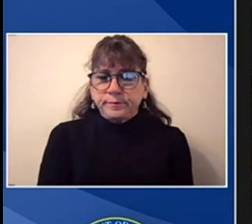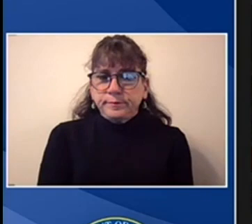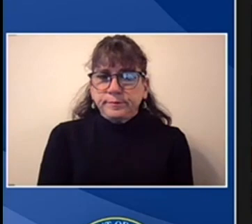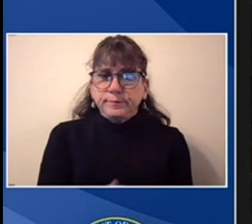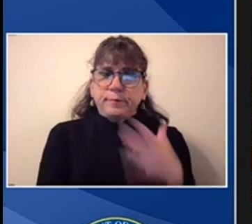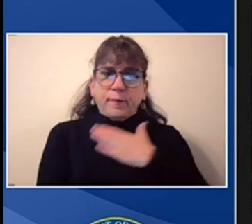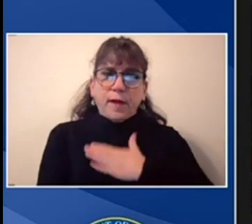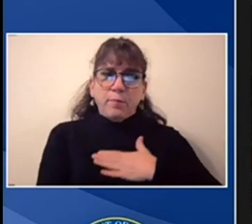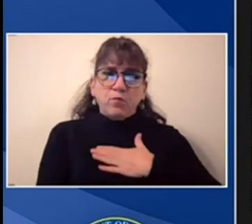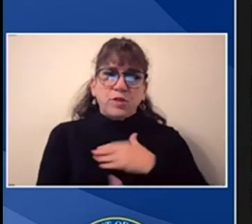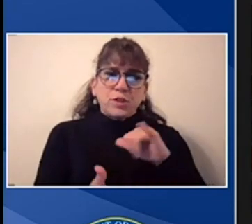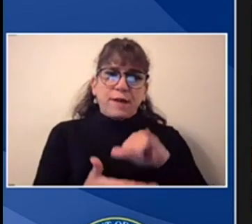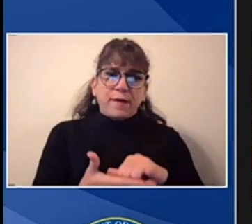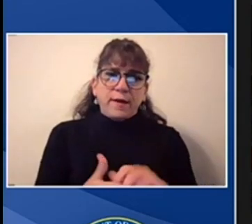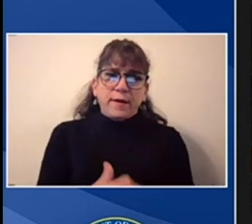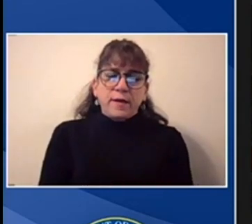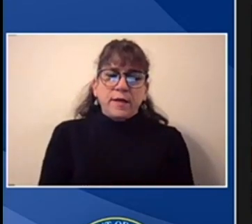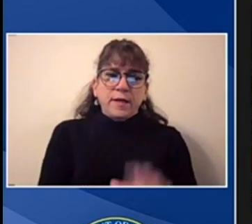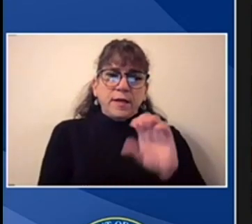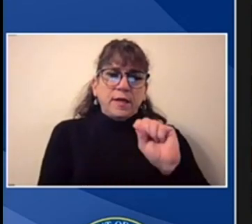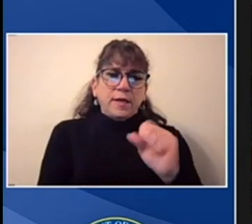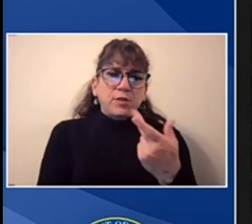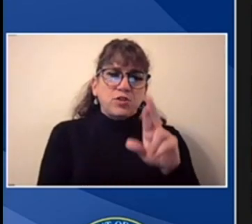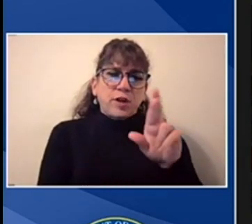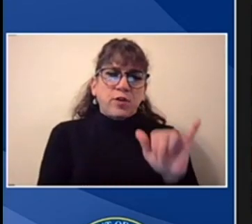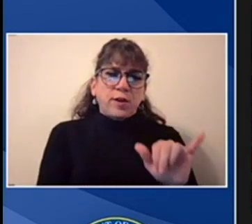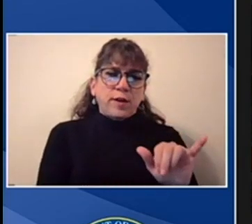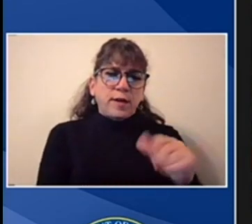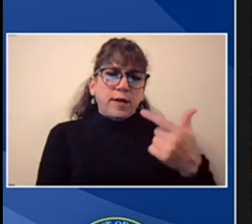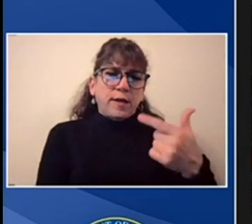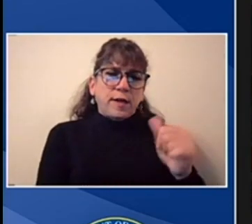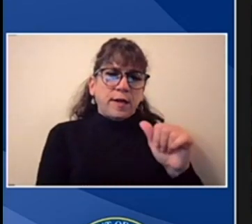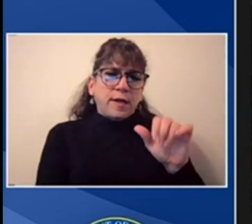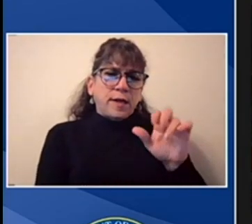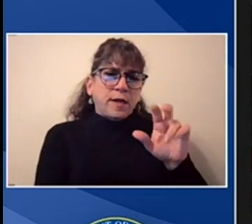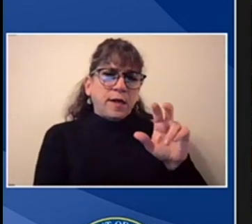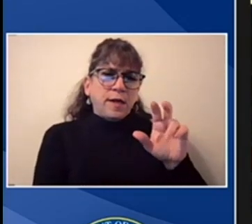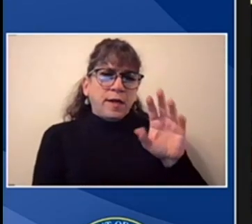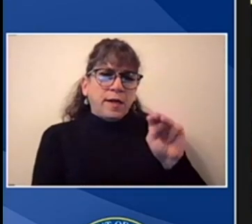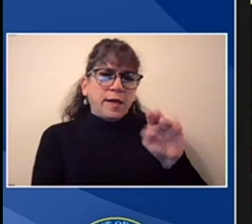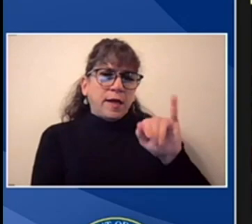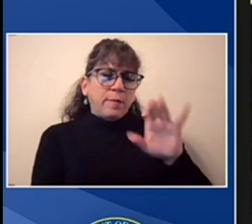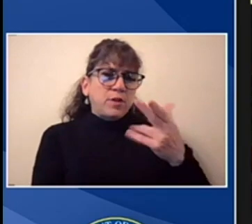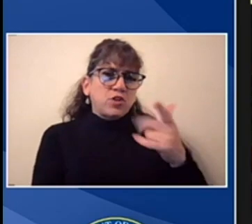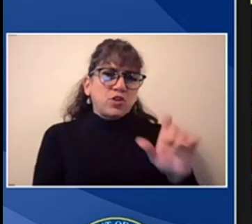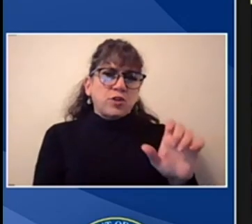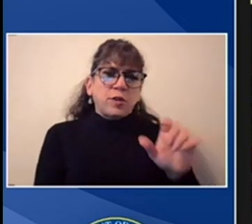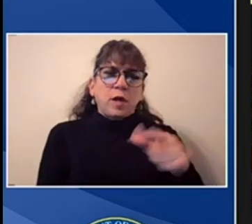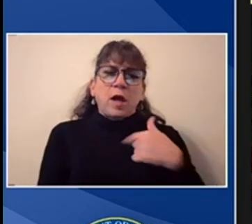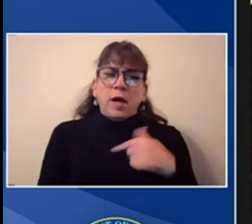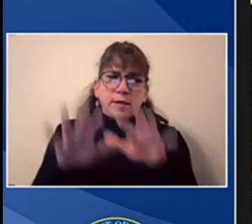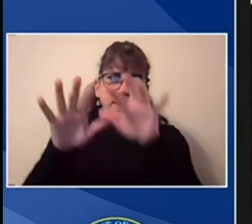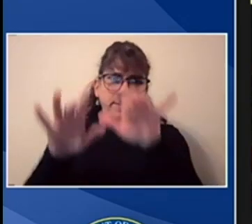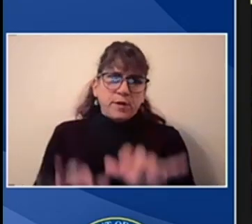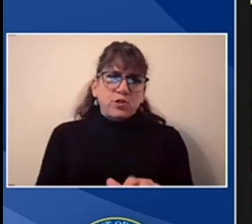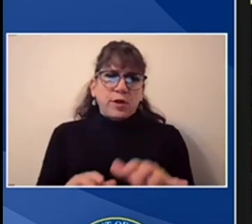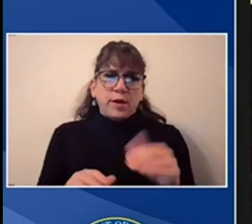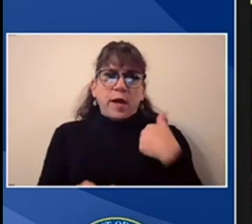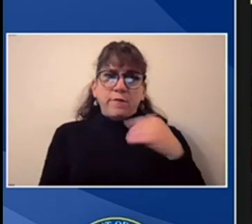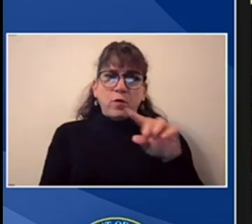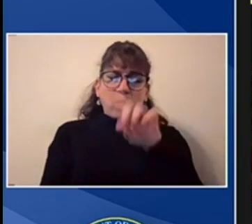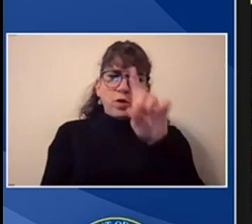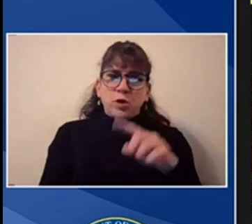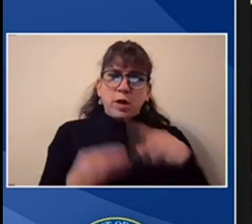Appreciate that. Sherry Gamage, you're up next. I put this in the chat, but I have a question about